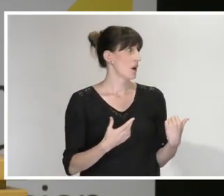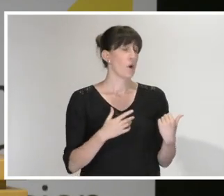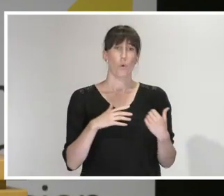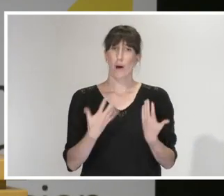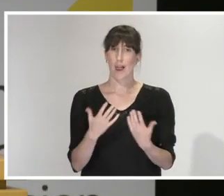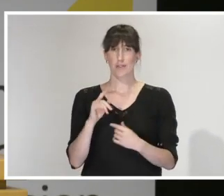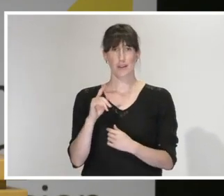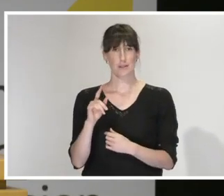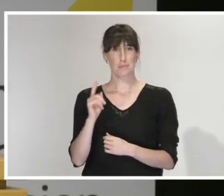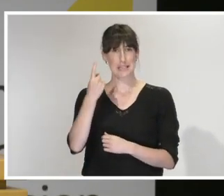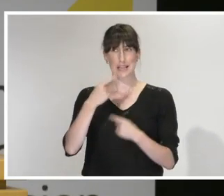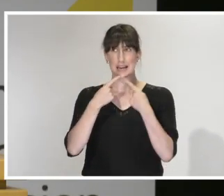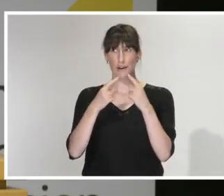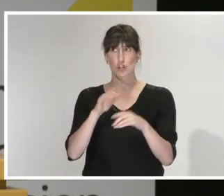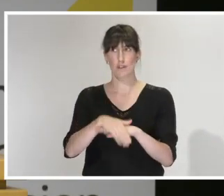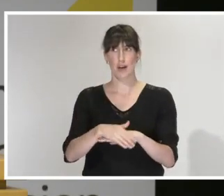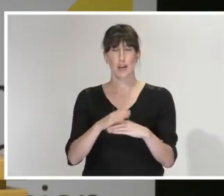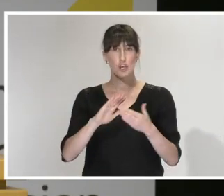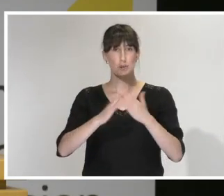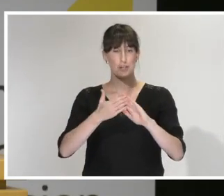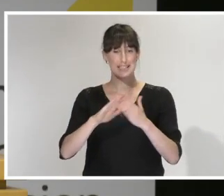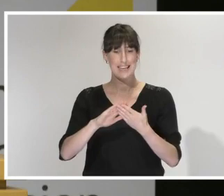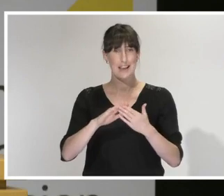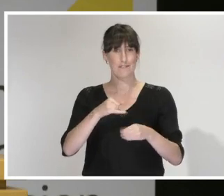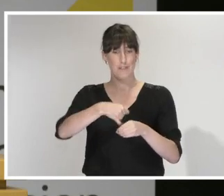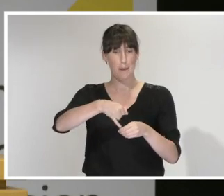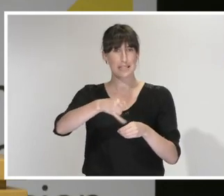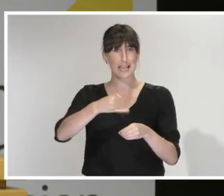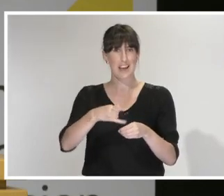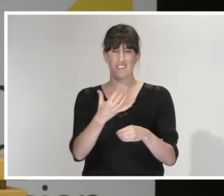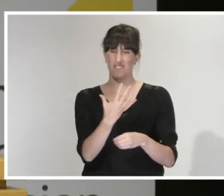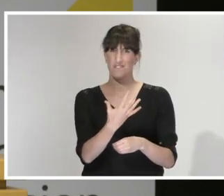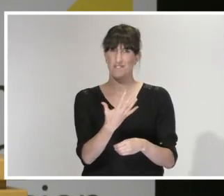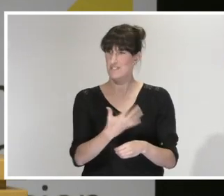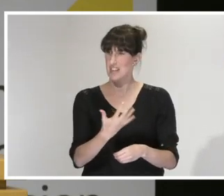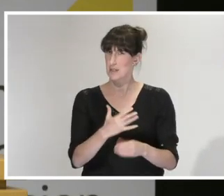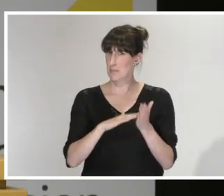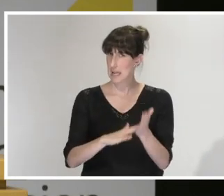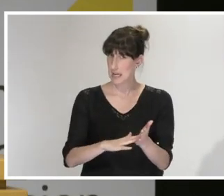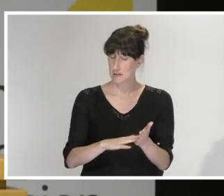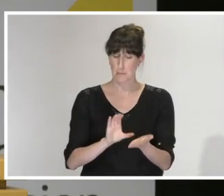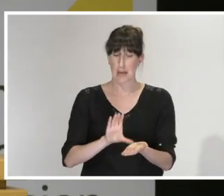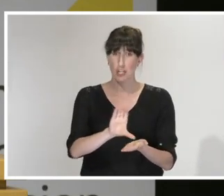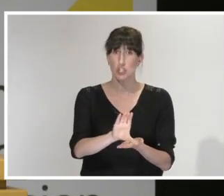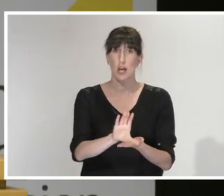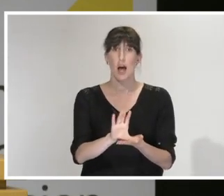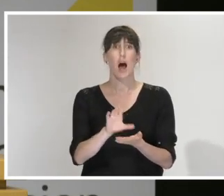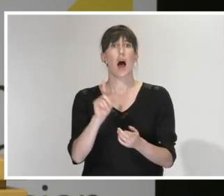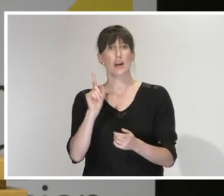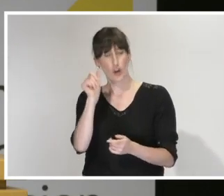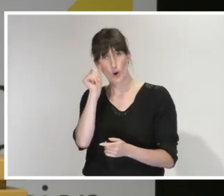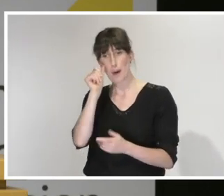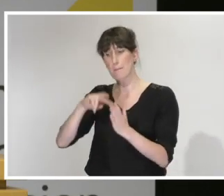think it was initially a $15 million package. I know there is active policy work happening about further funding. You're